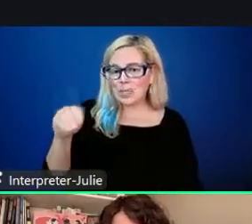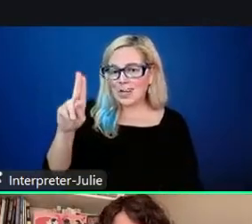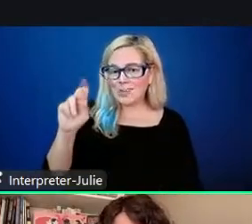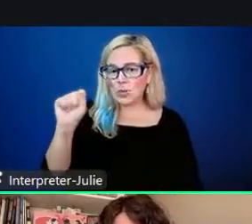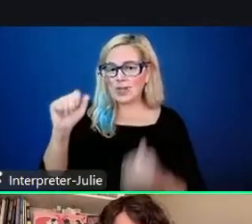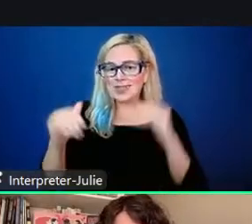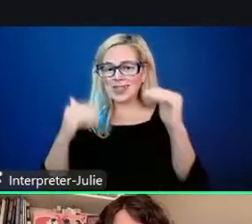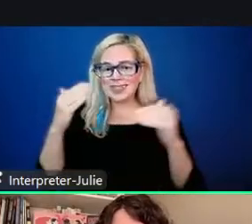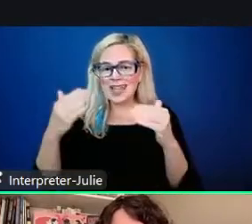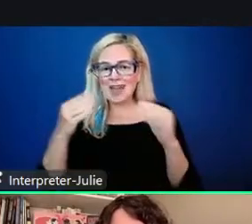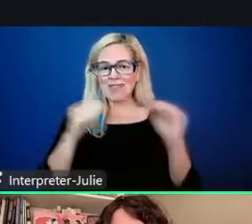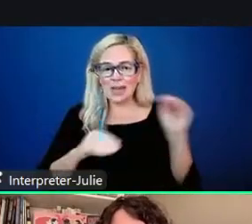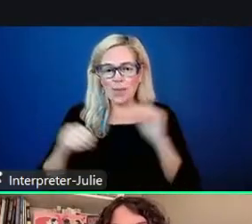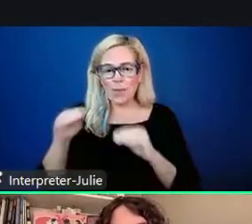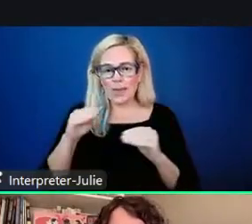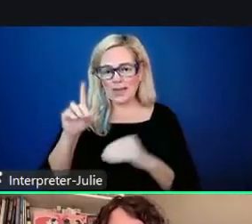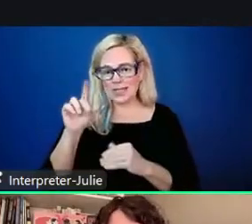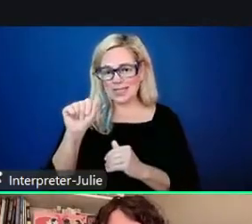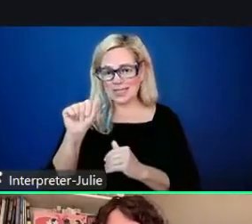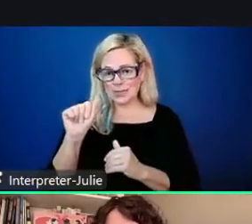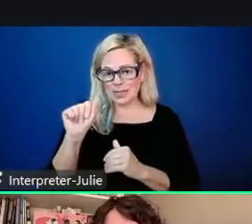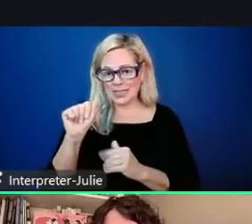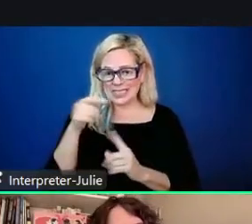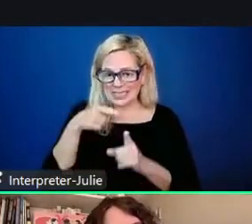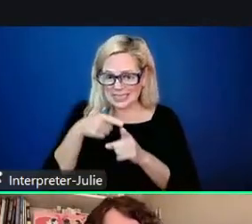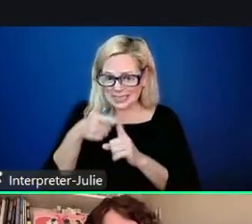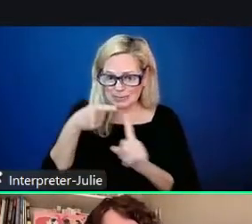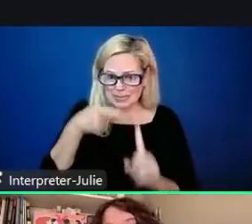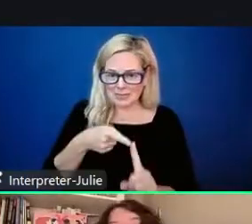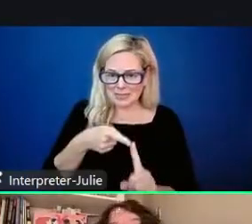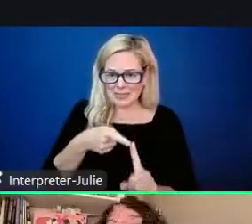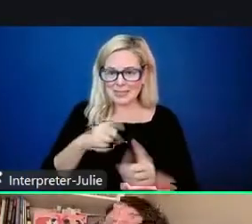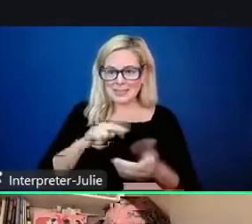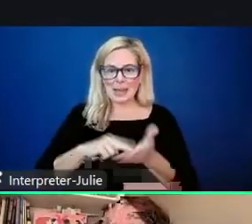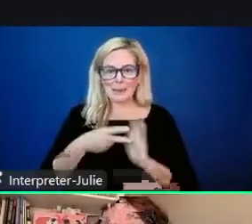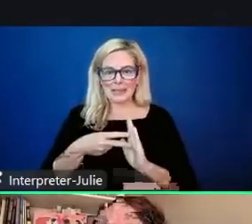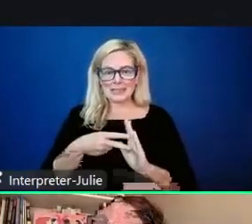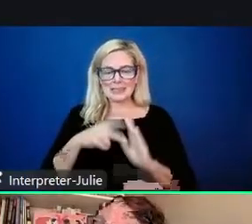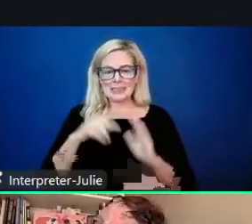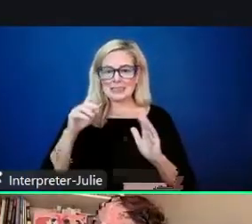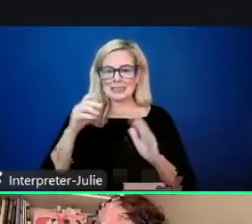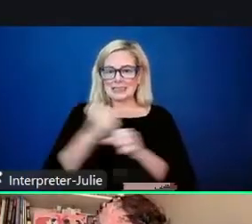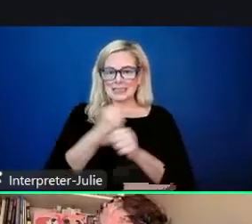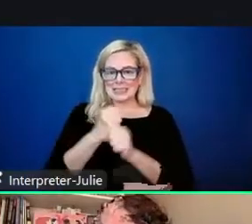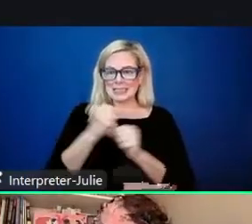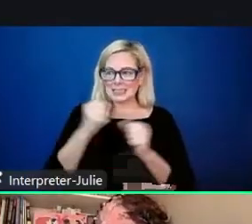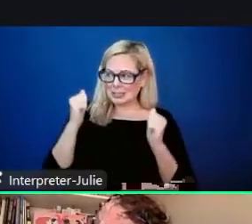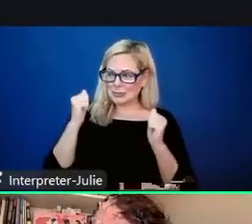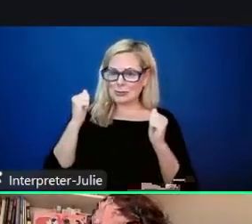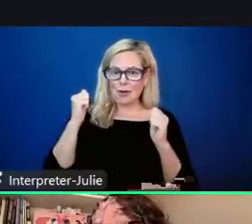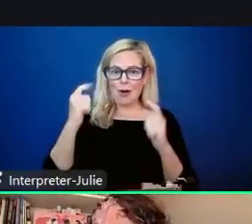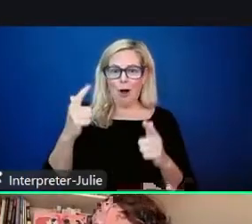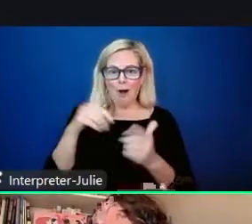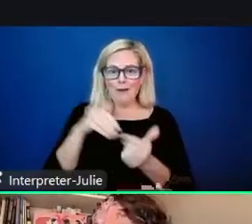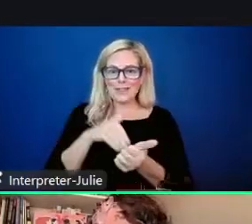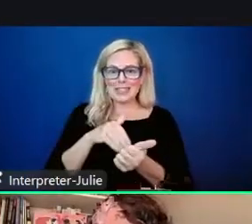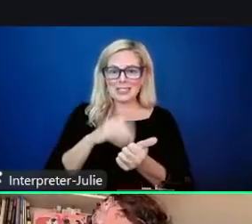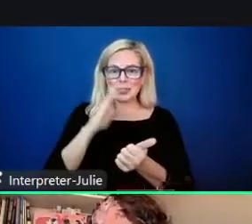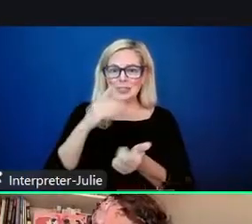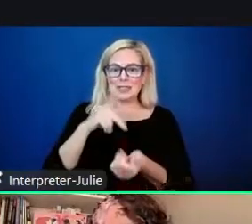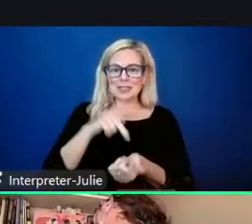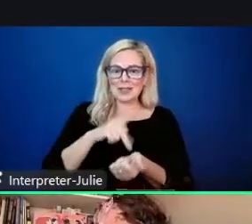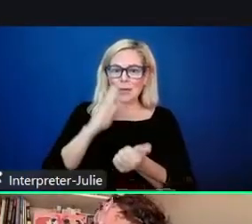mobility disability specifically. So what this means for us is that statistically, all or nearly all physicians are going to interact